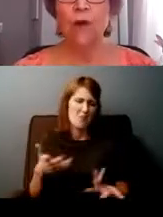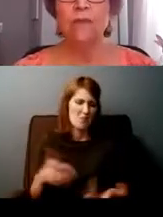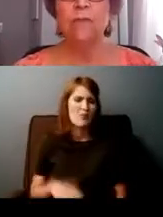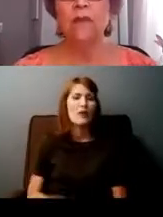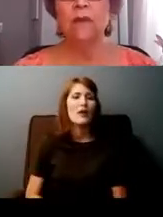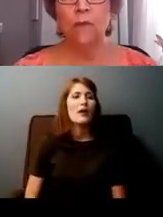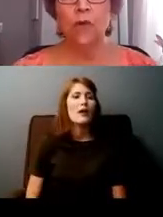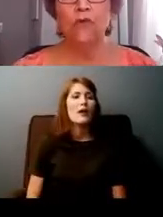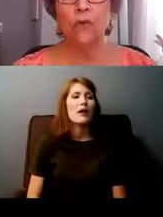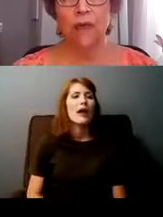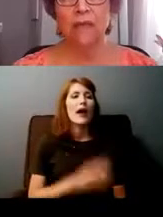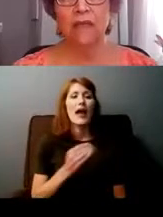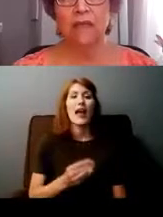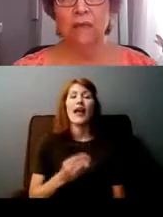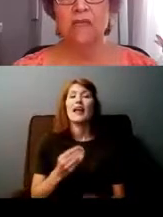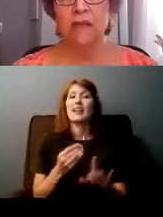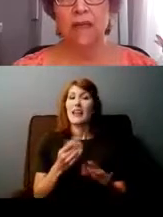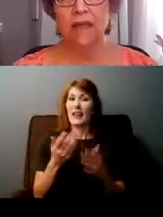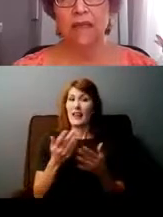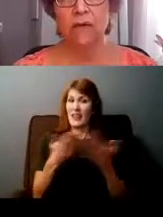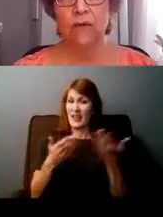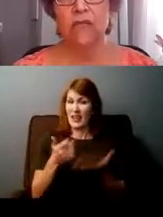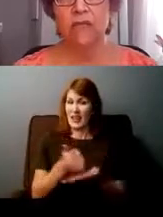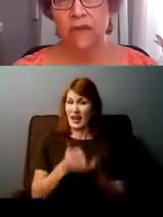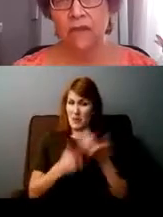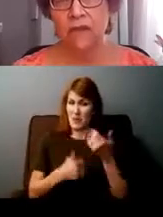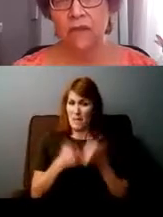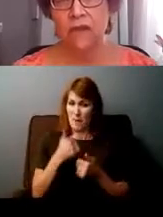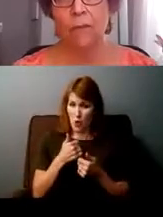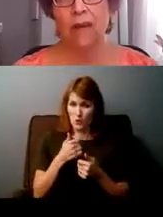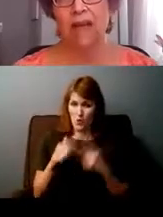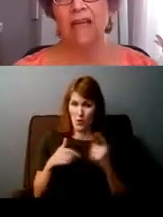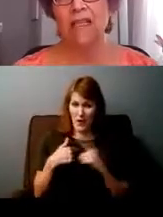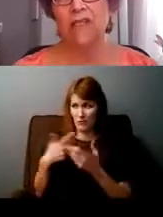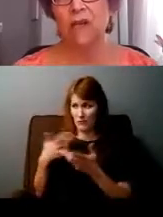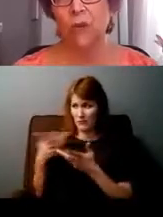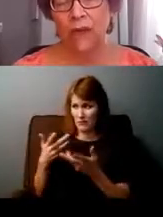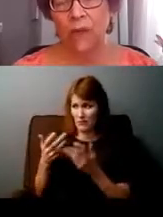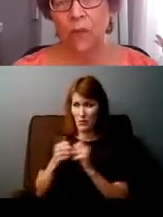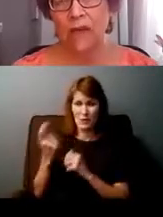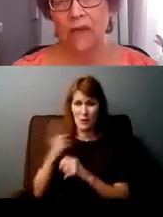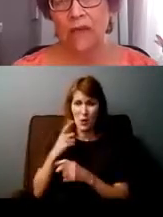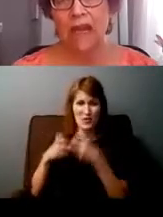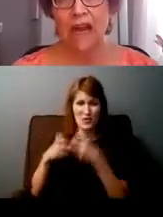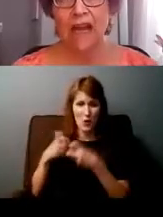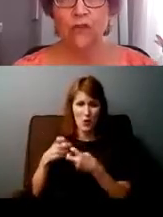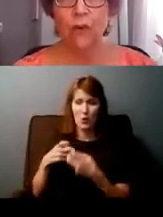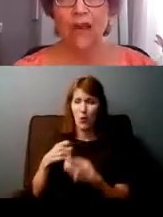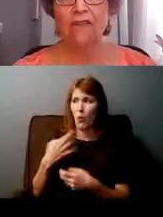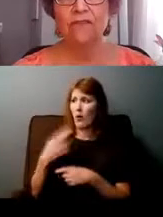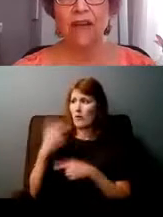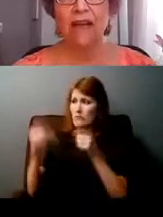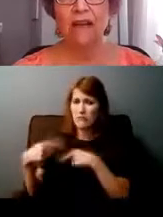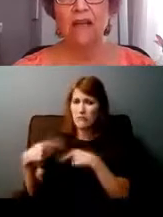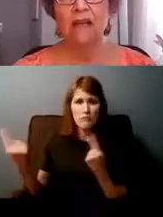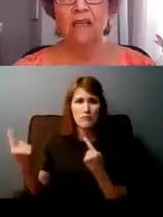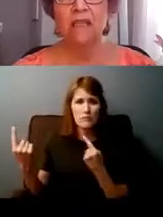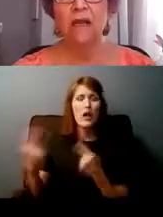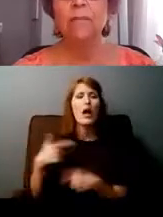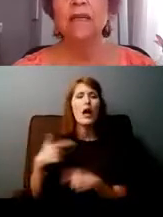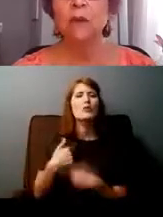that helps me the most when I'm dealing with somebody who's difficult, somebody I disagree with, I try to